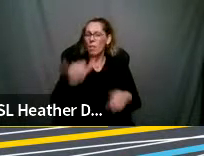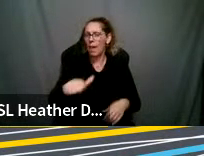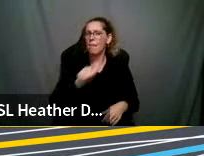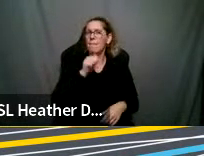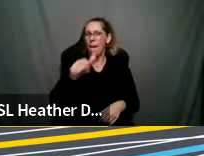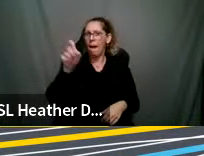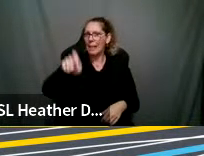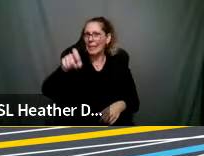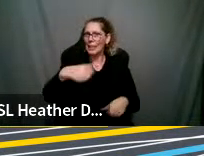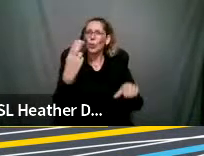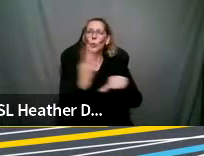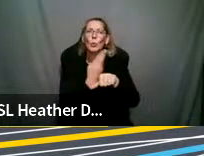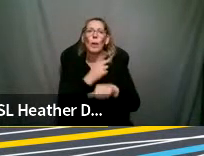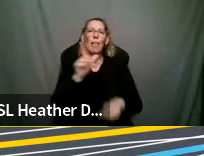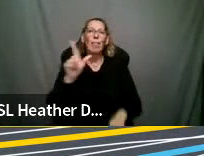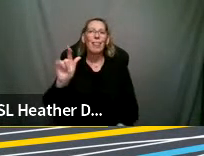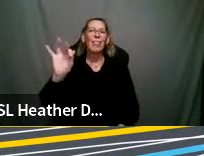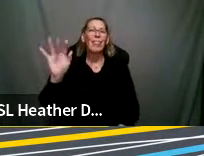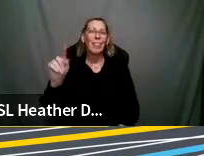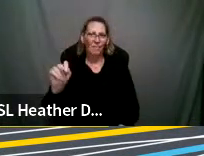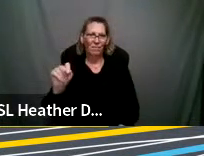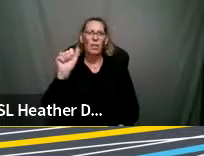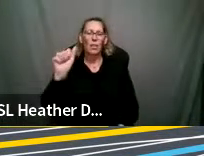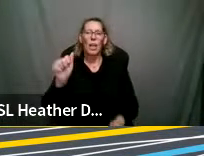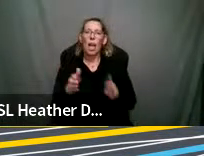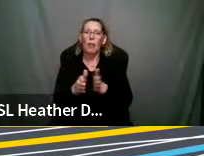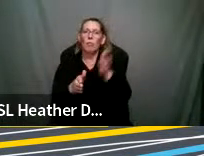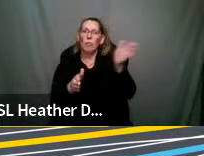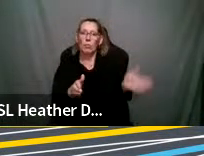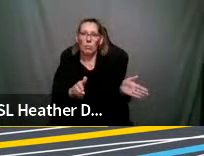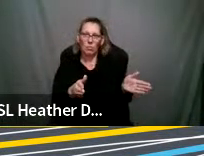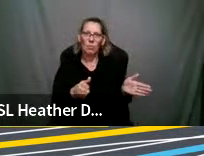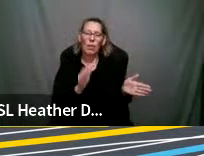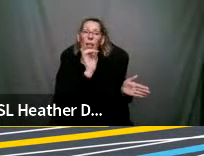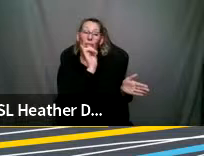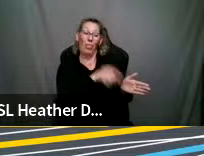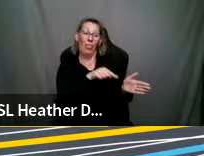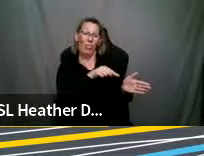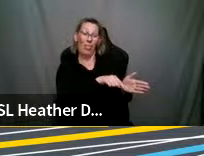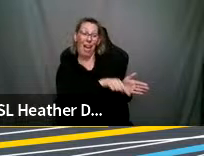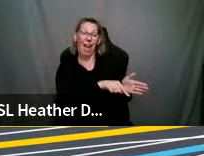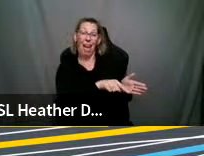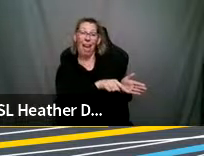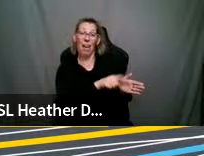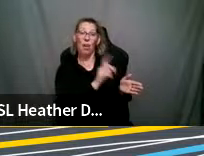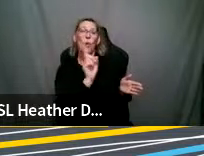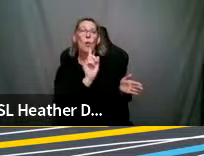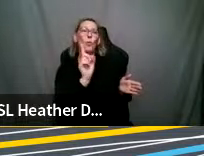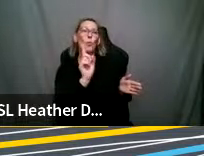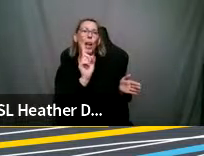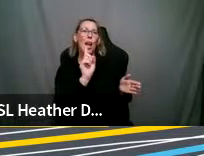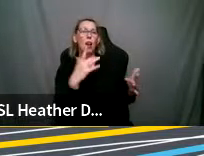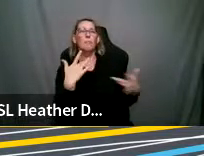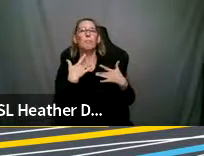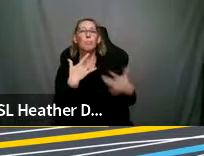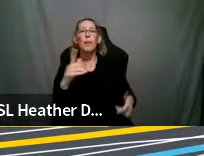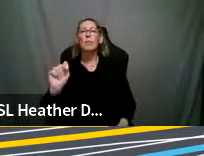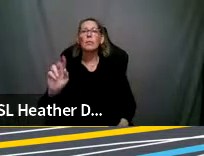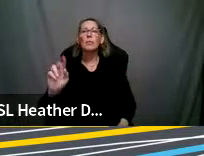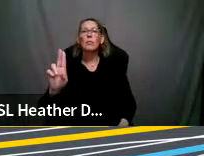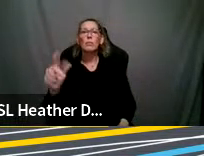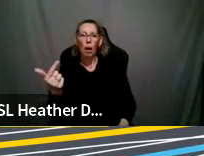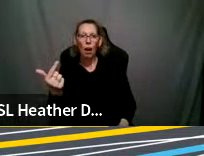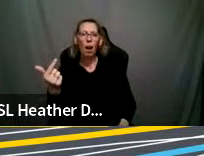under the interstate bridge to use. That is where many of the tug,